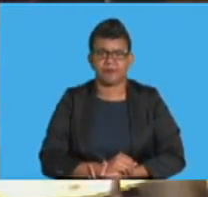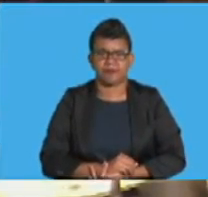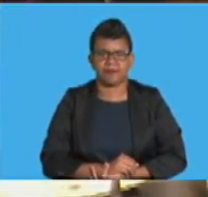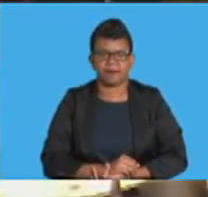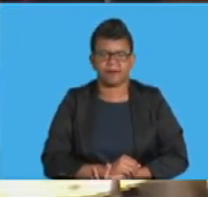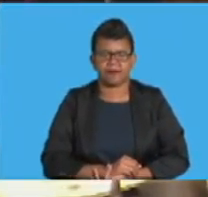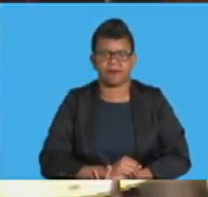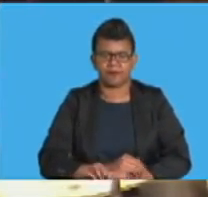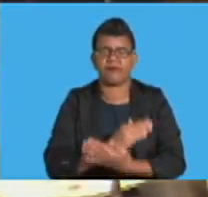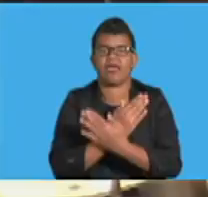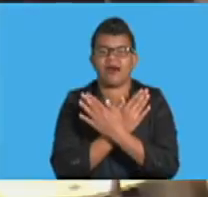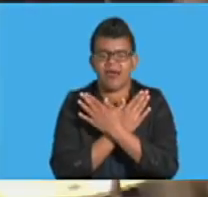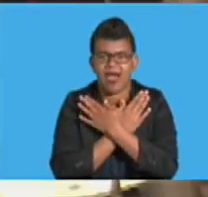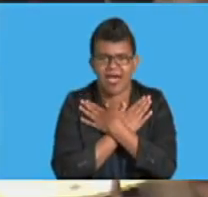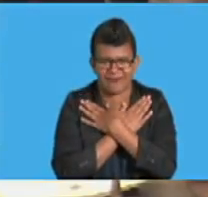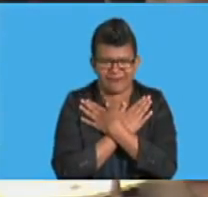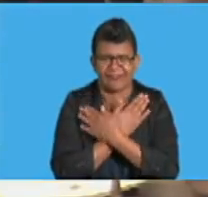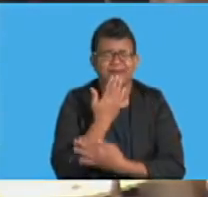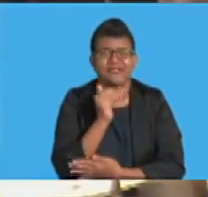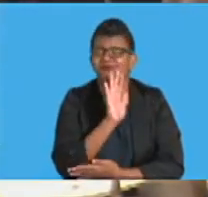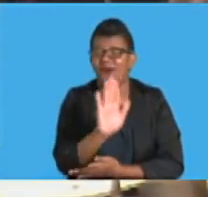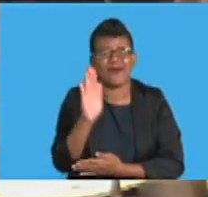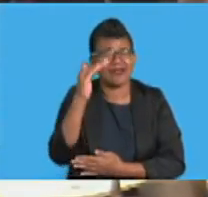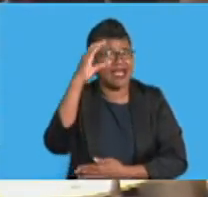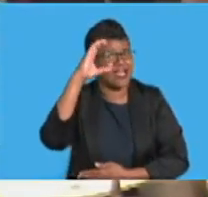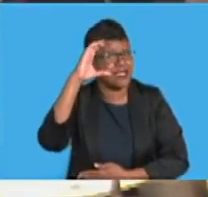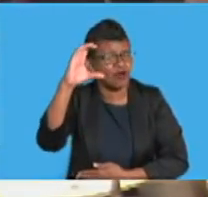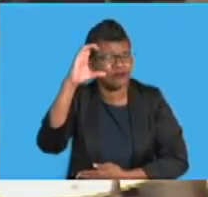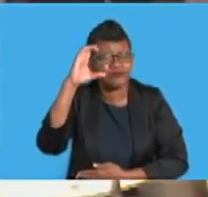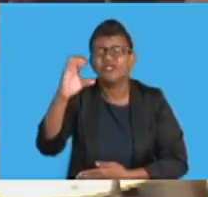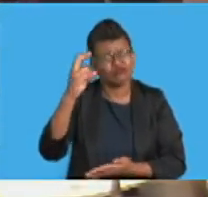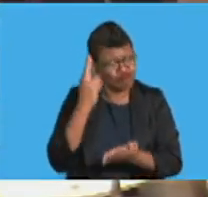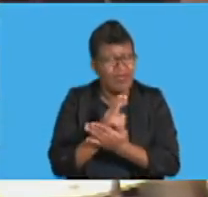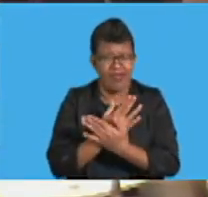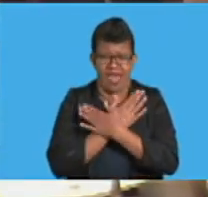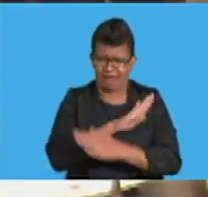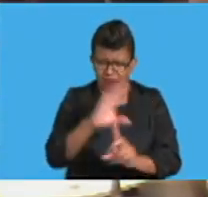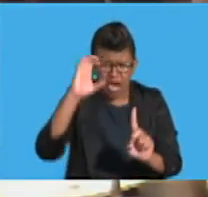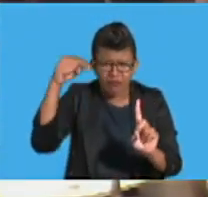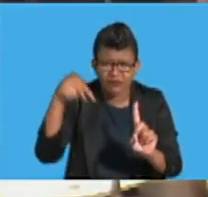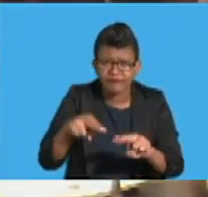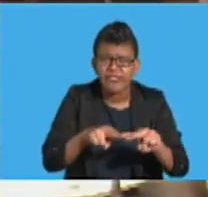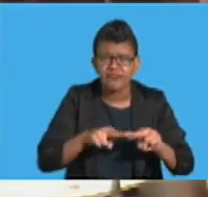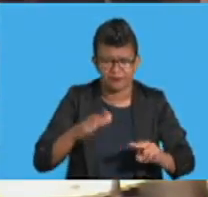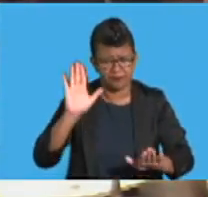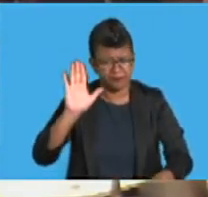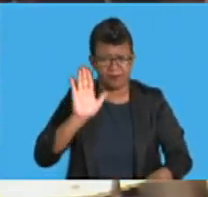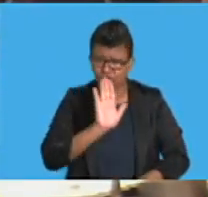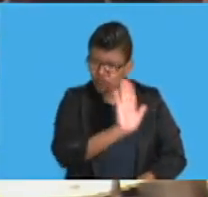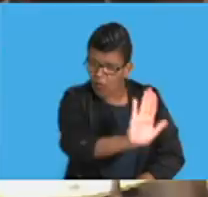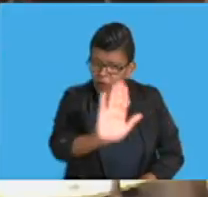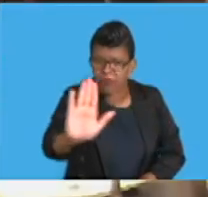us all here to sit in this august house. To honor the future needs.